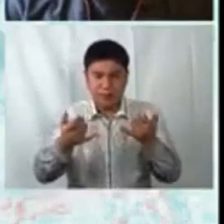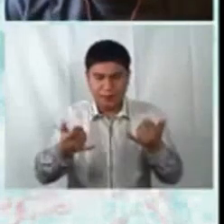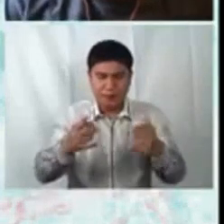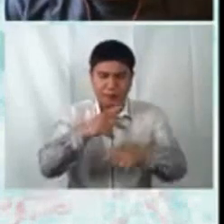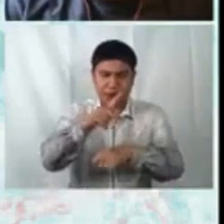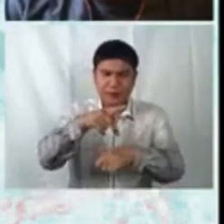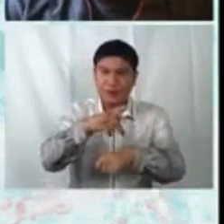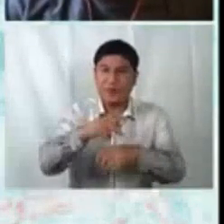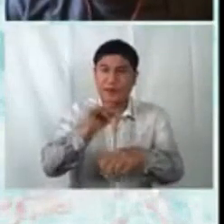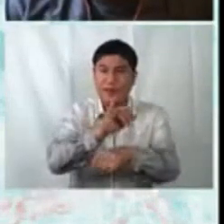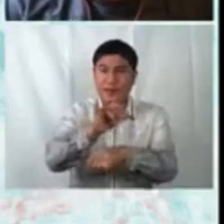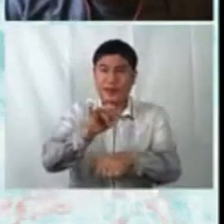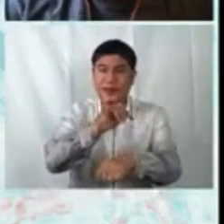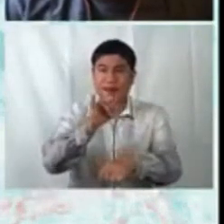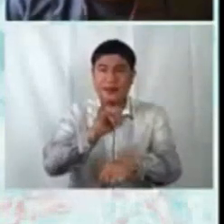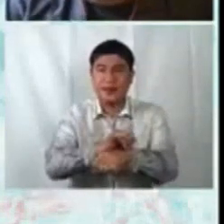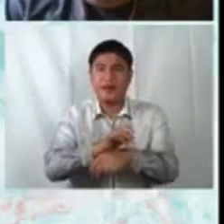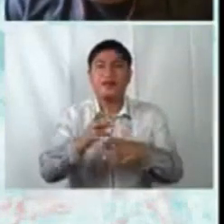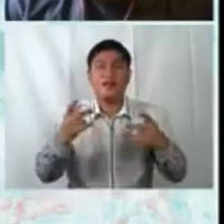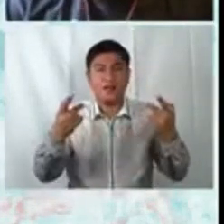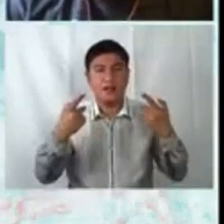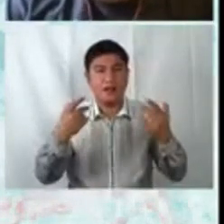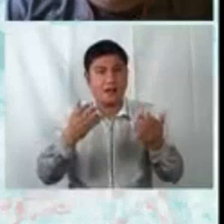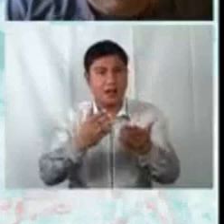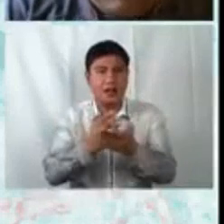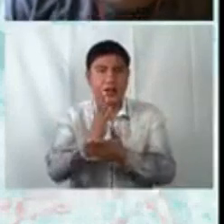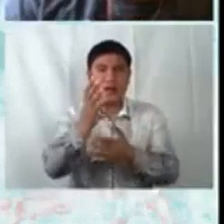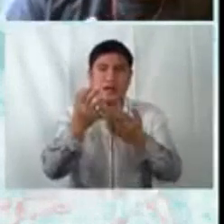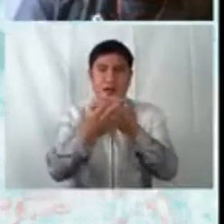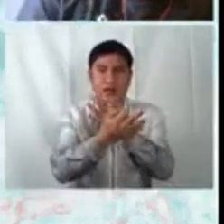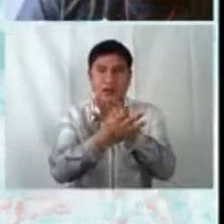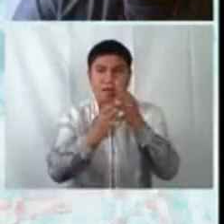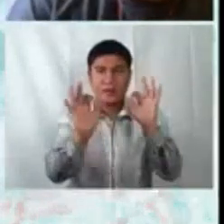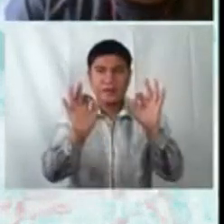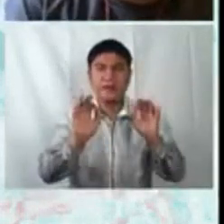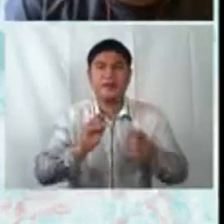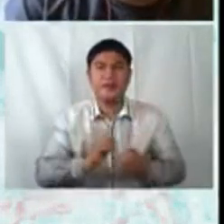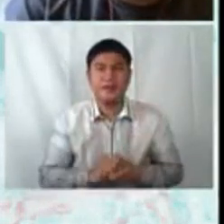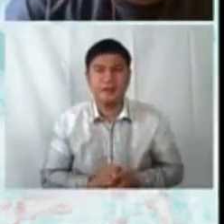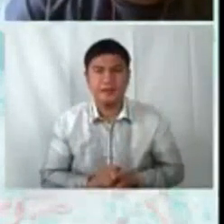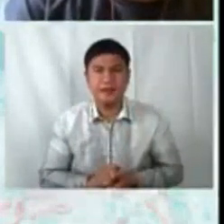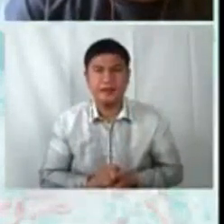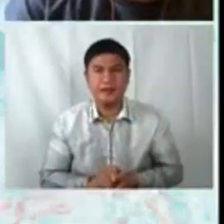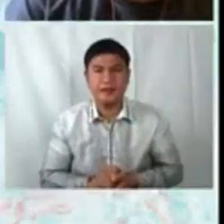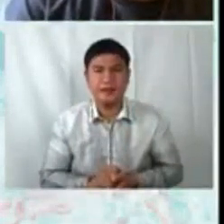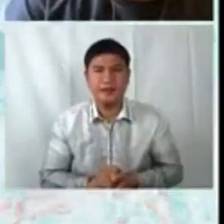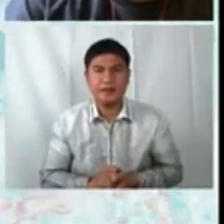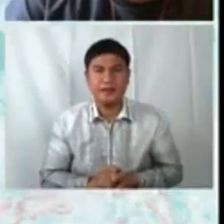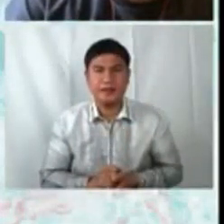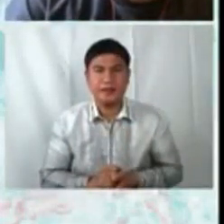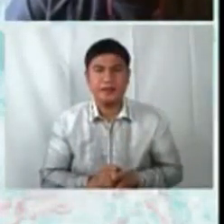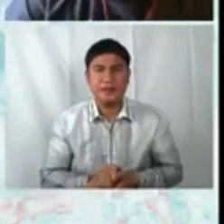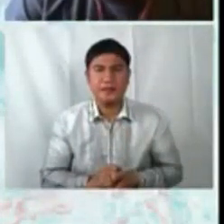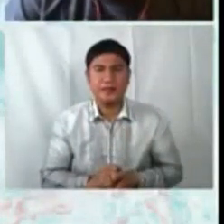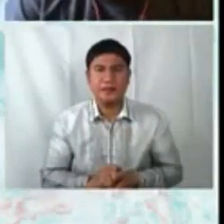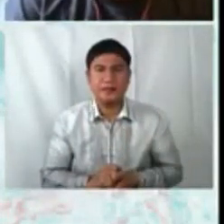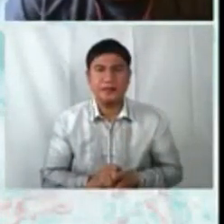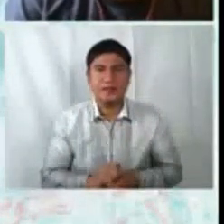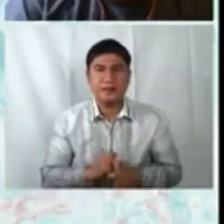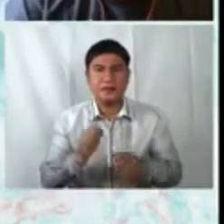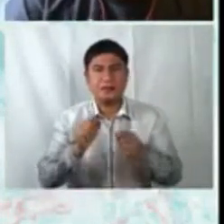they are and have the right to be free and independent. So medyo hindi